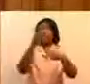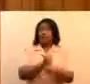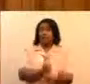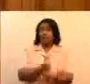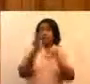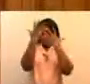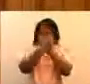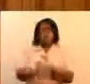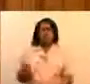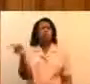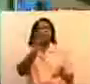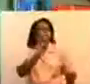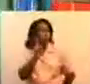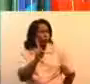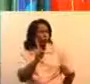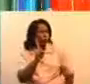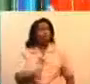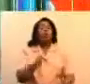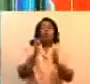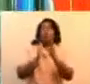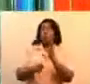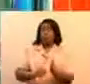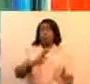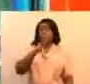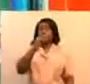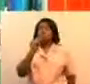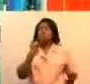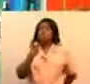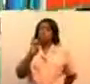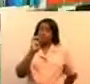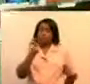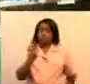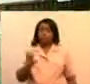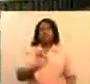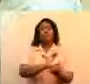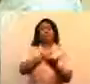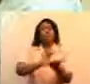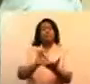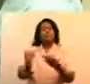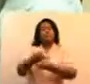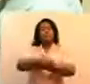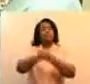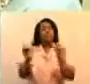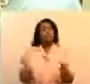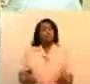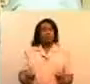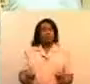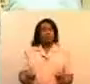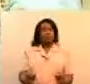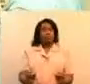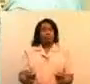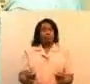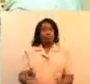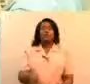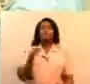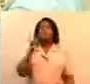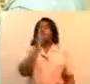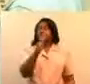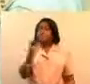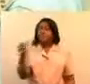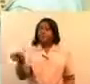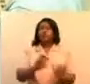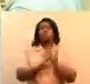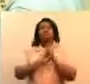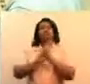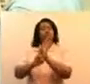litigation centers, and the main one is at the Commission's library. These include other materials specifically